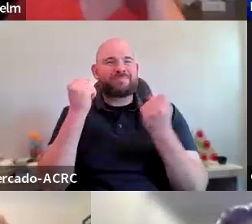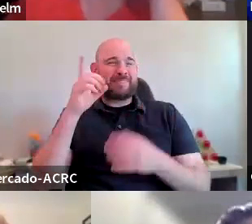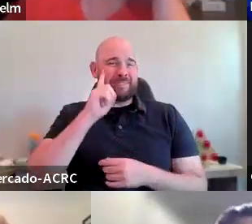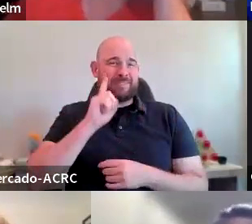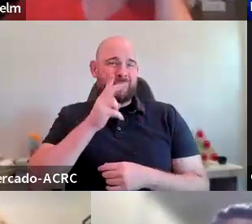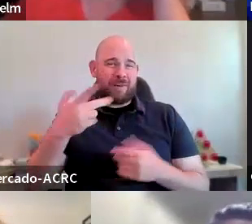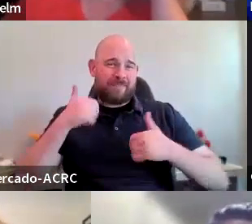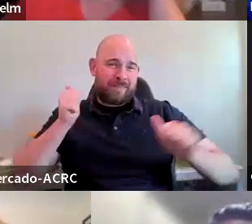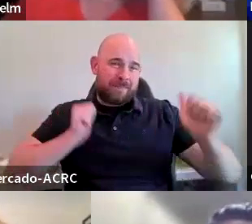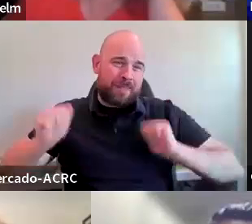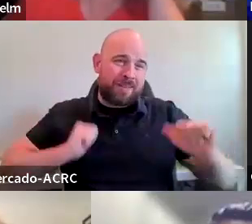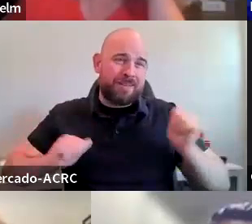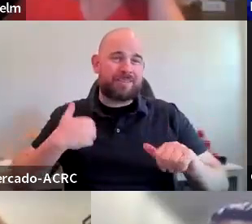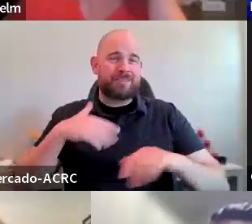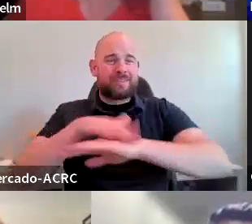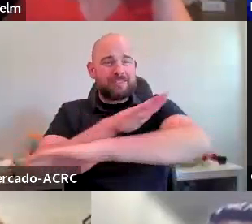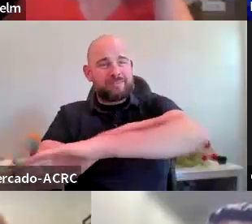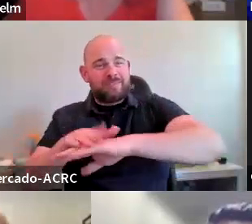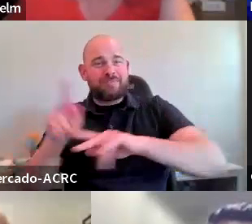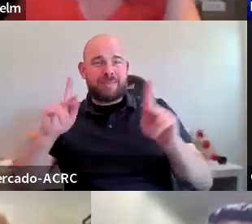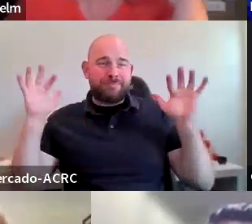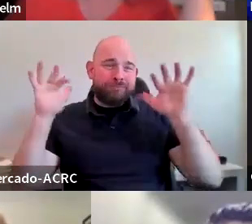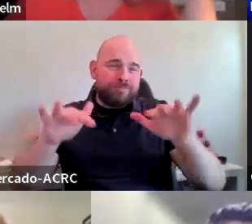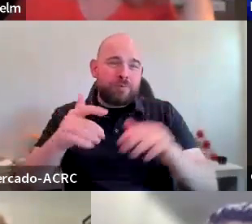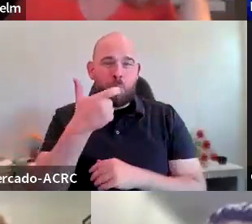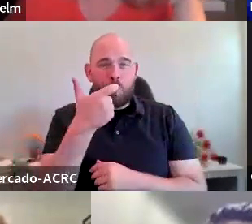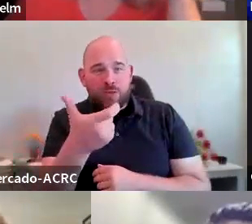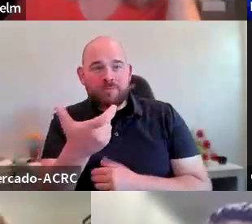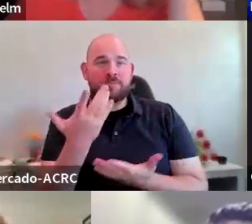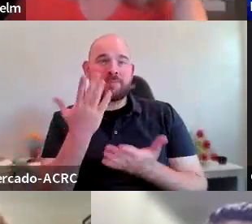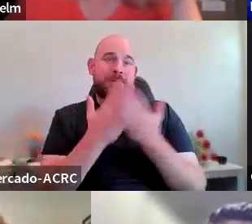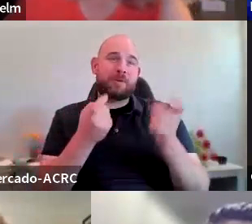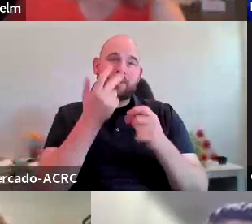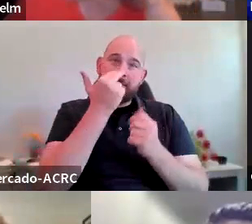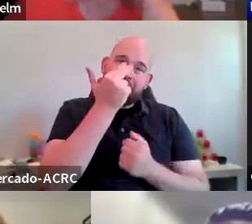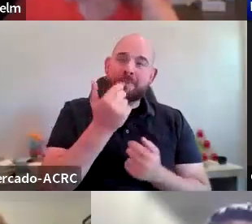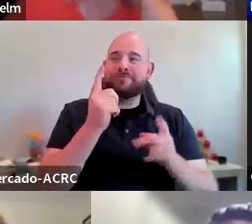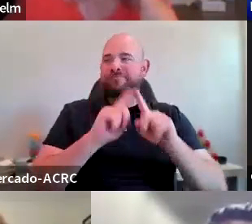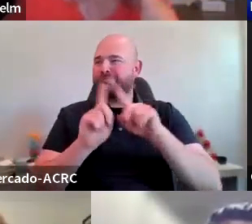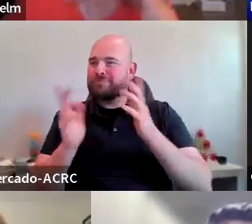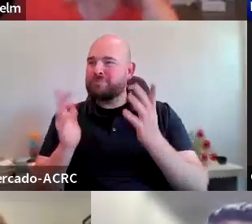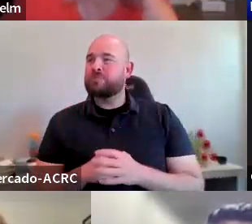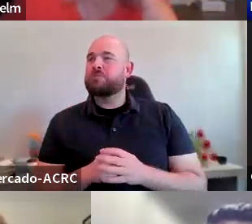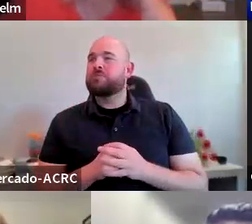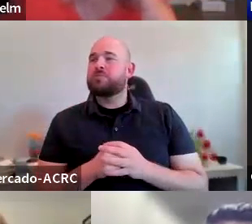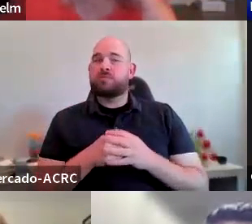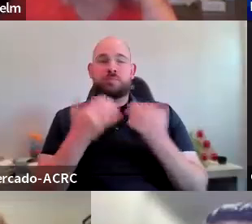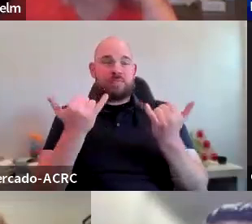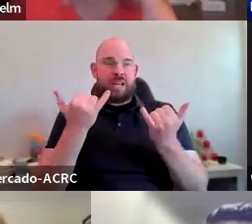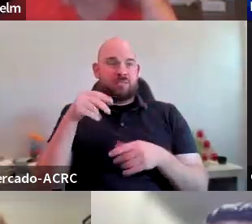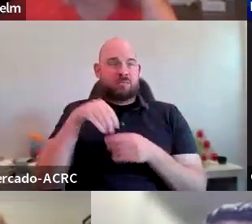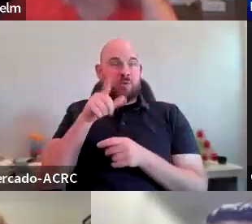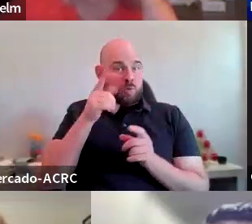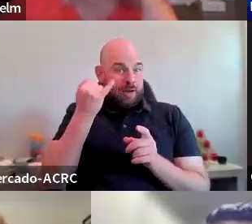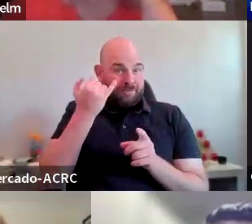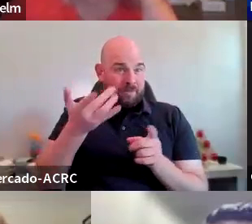And then something happening with deaf culture now. So, we have plays or theater that we might see.